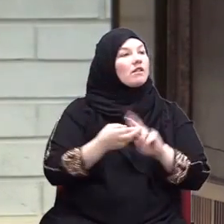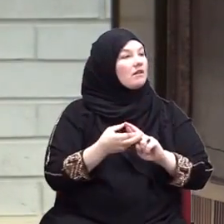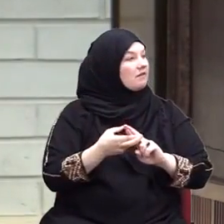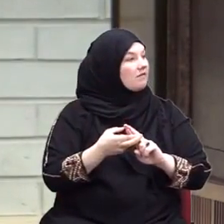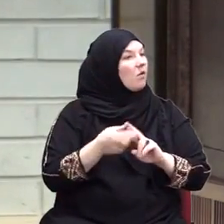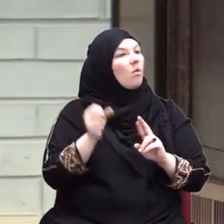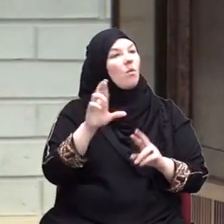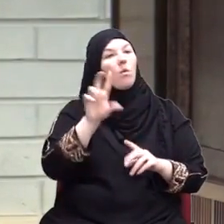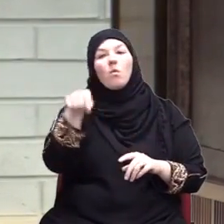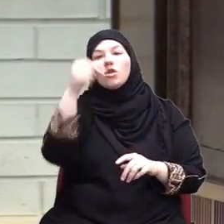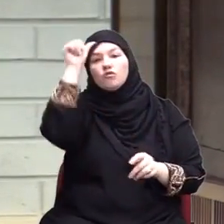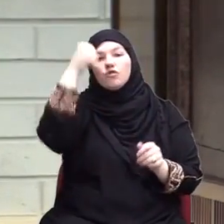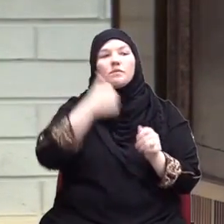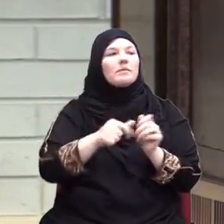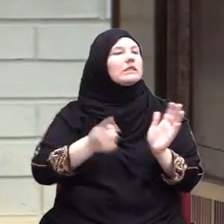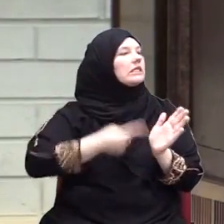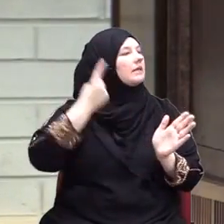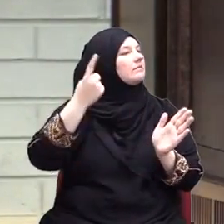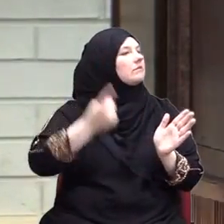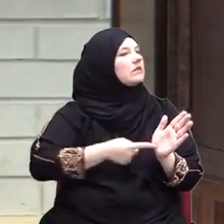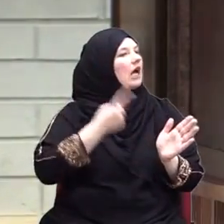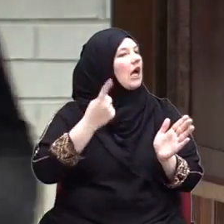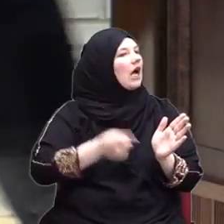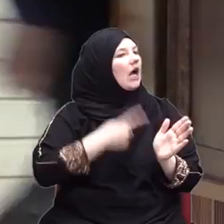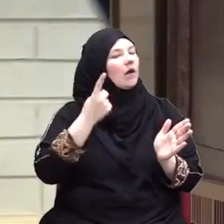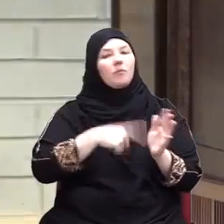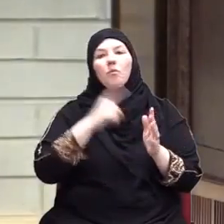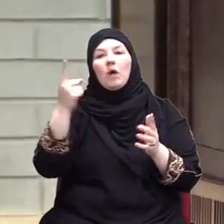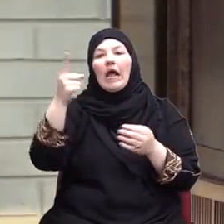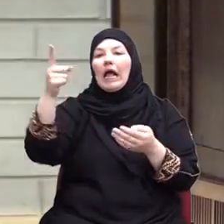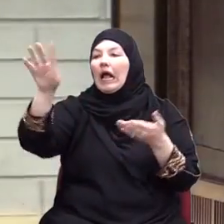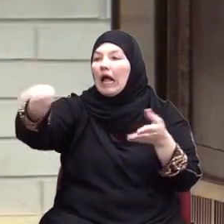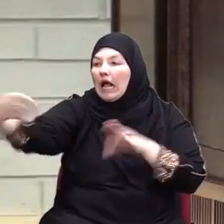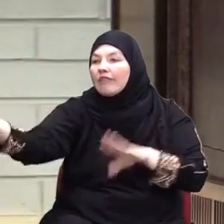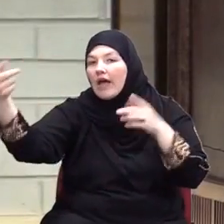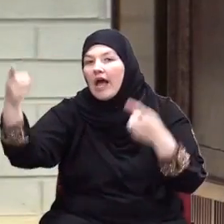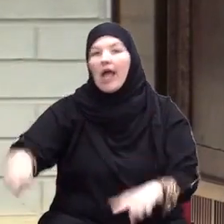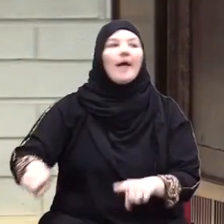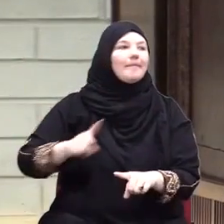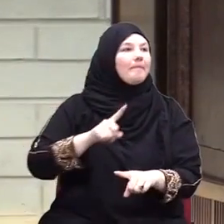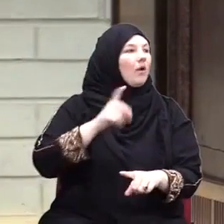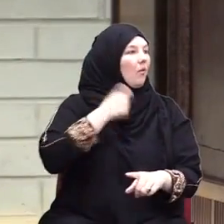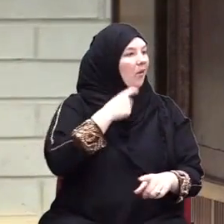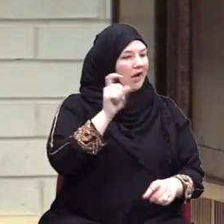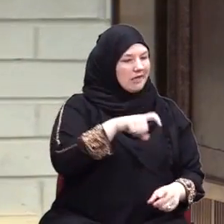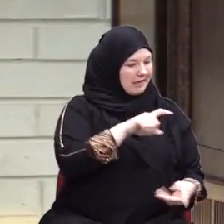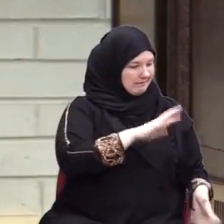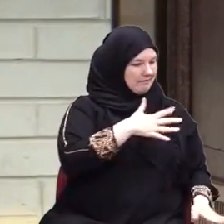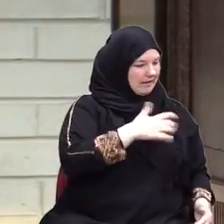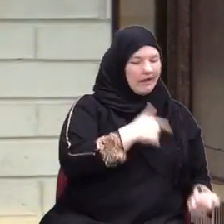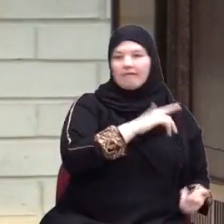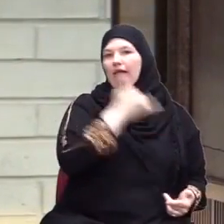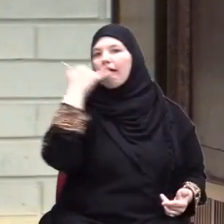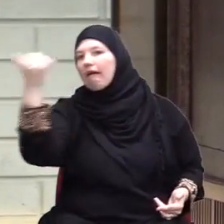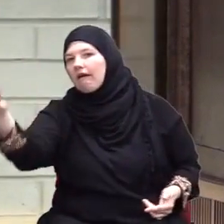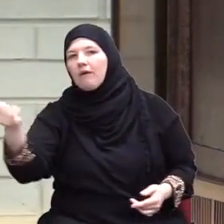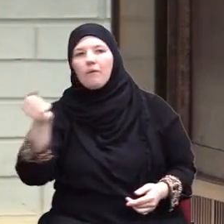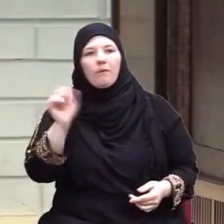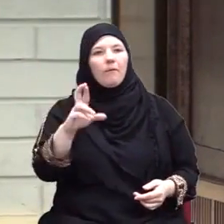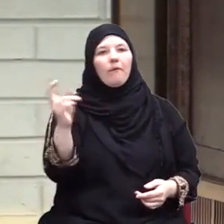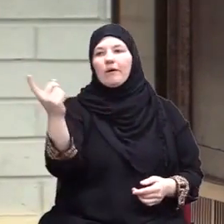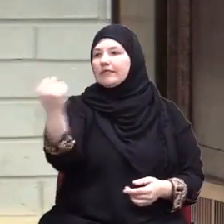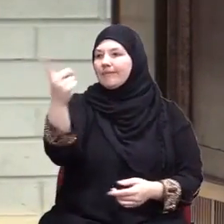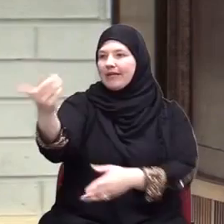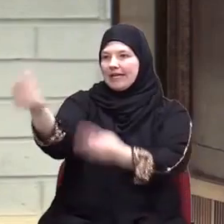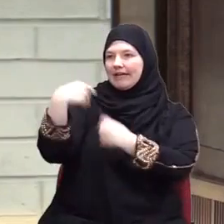them sometimes when it is a crisis, sometimes when we need them, sometimes when we have something to get